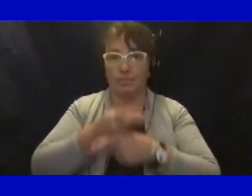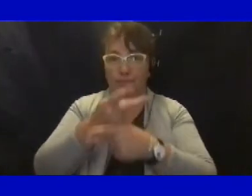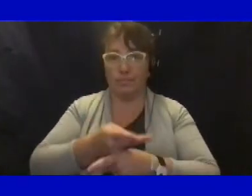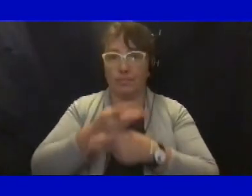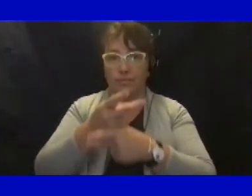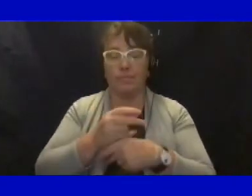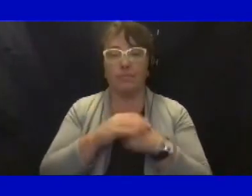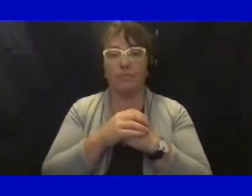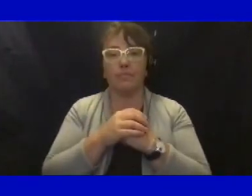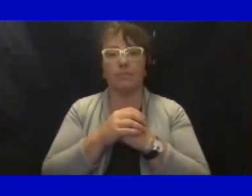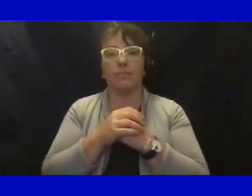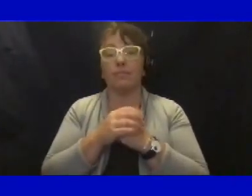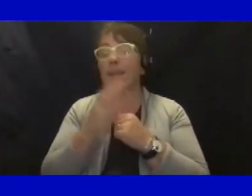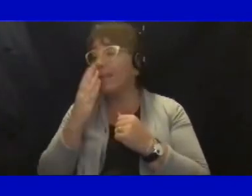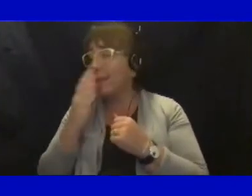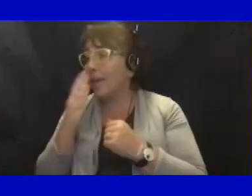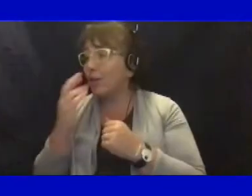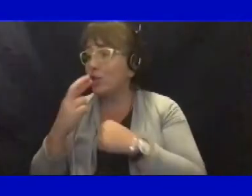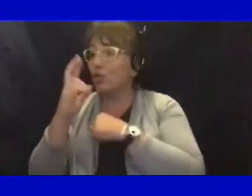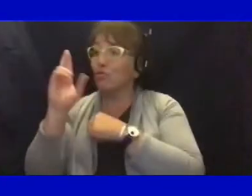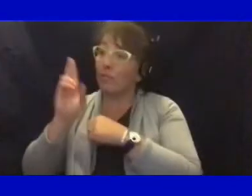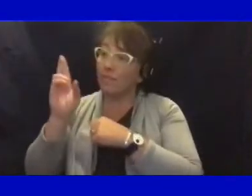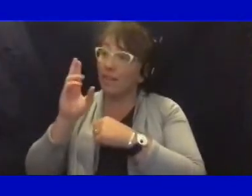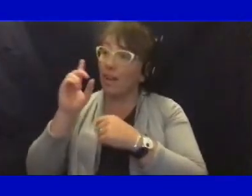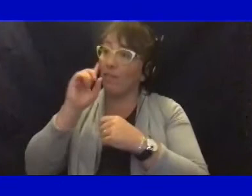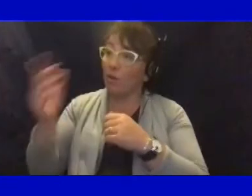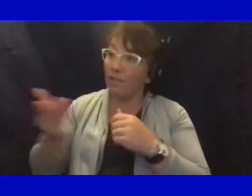us here from the National Weather Service.